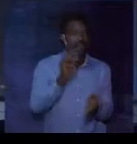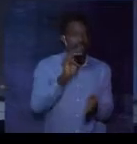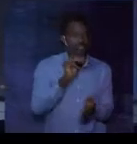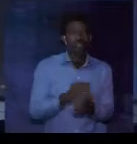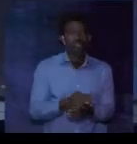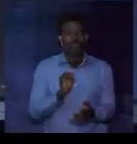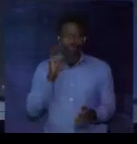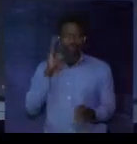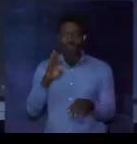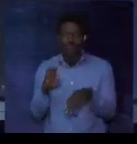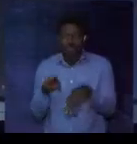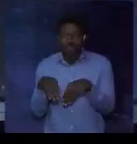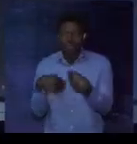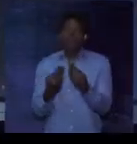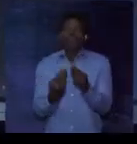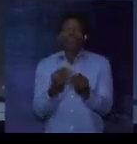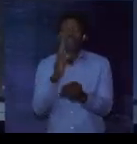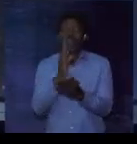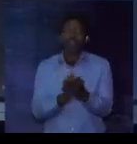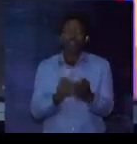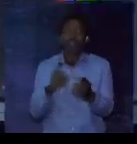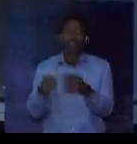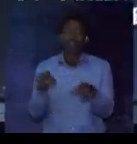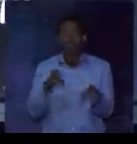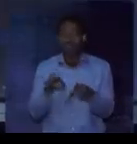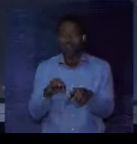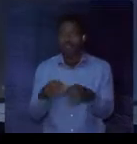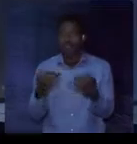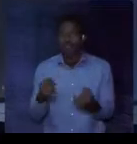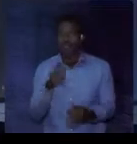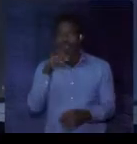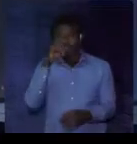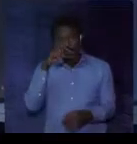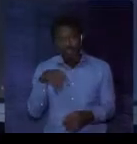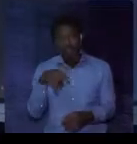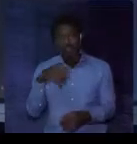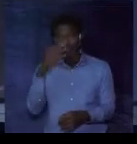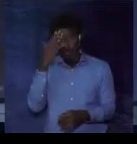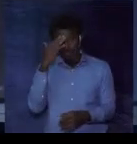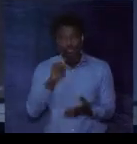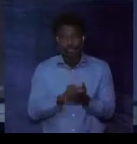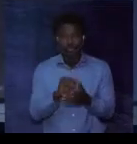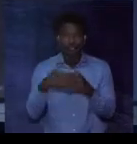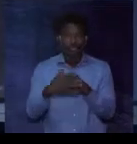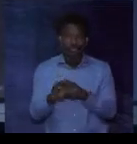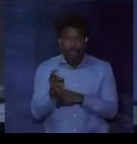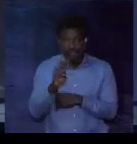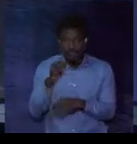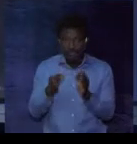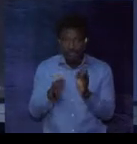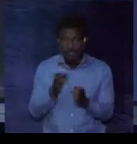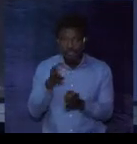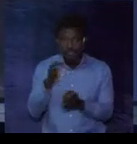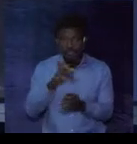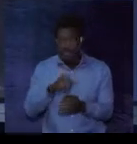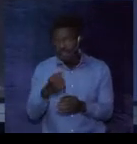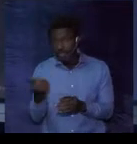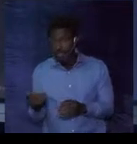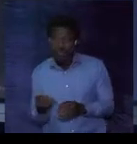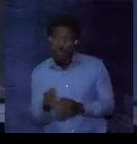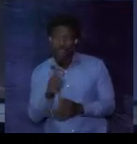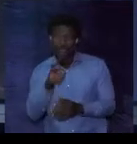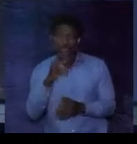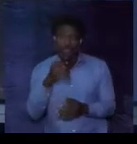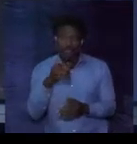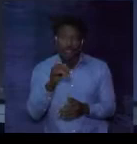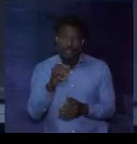then millions. So I'll give you some to do. Here are some for you to do. Now you must note that after millions,